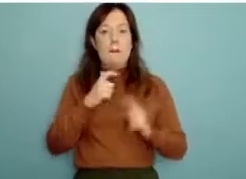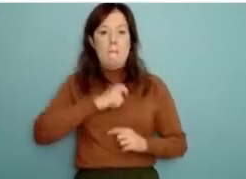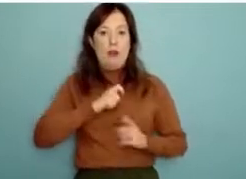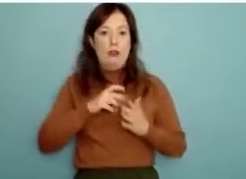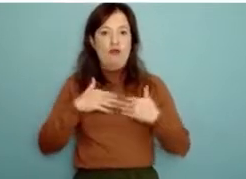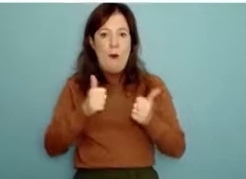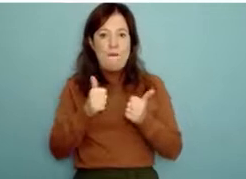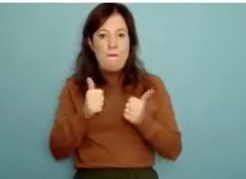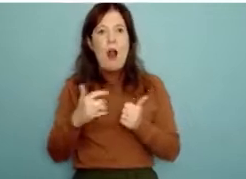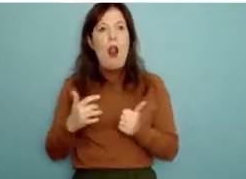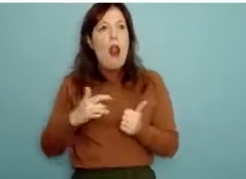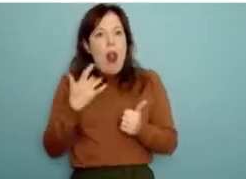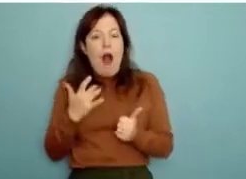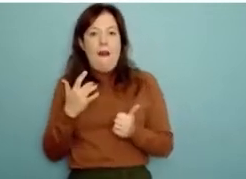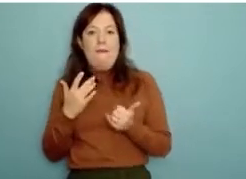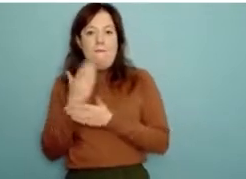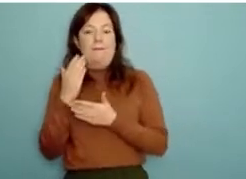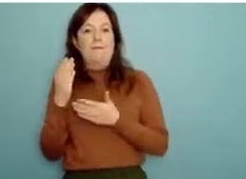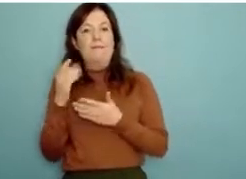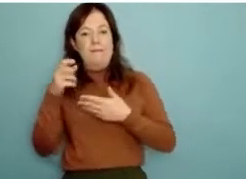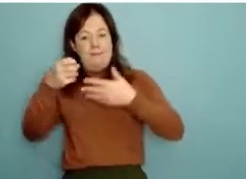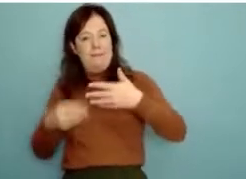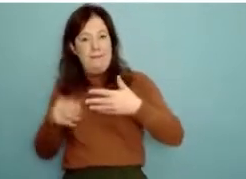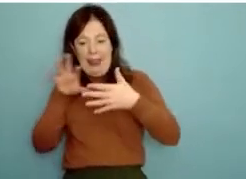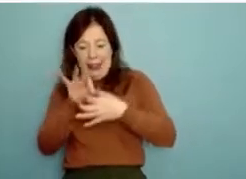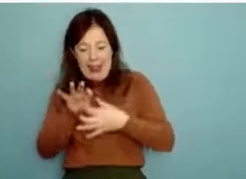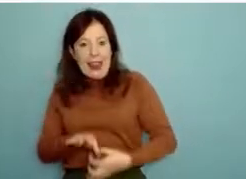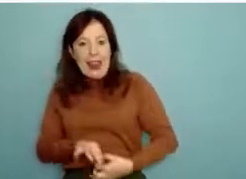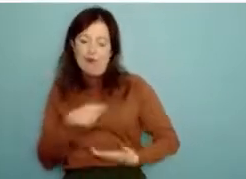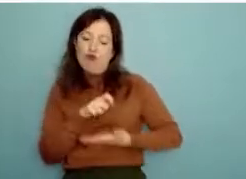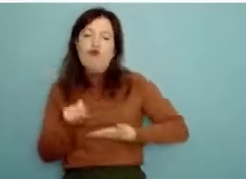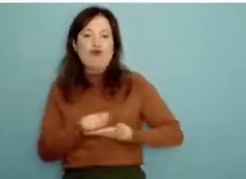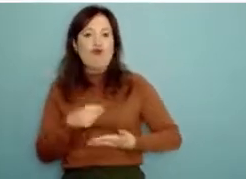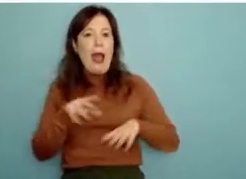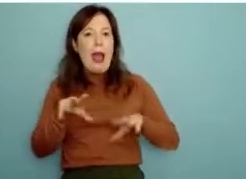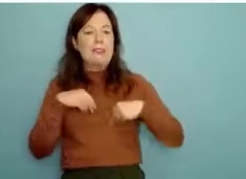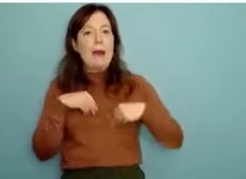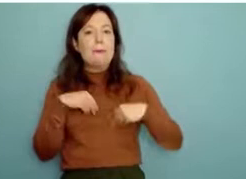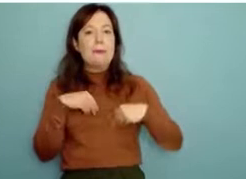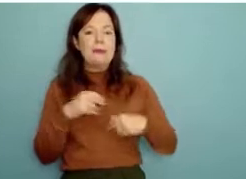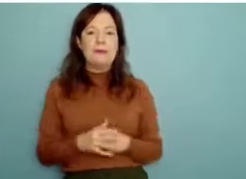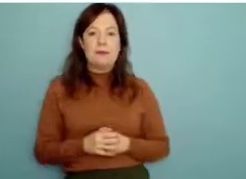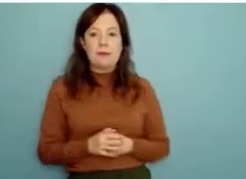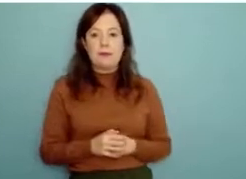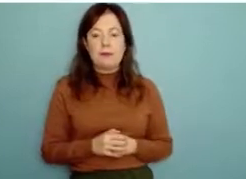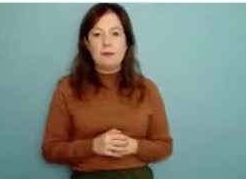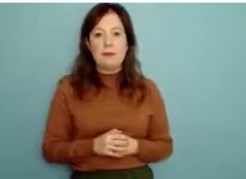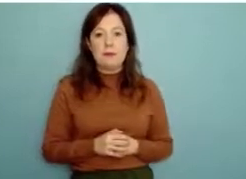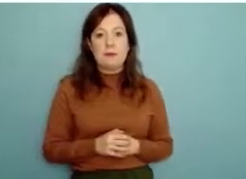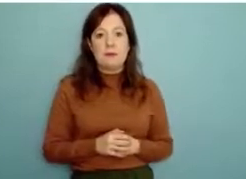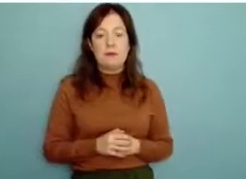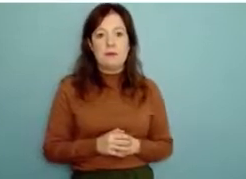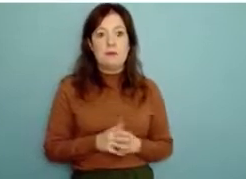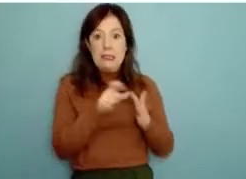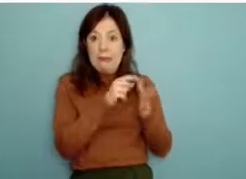so that's what we were measuring. We also, as David said, we found that, as it makes sense,